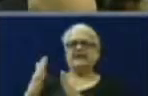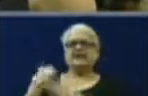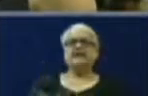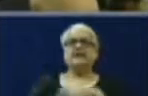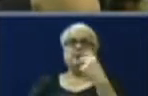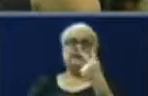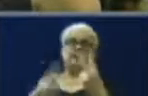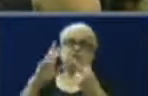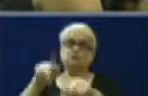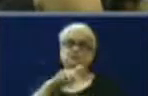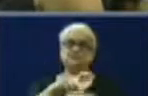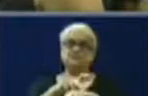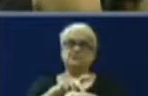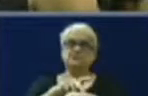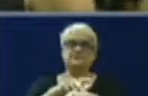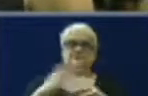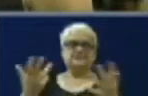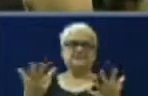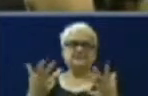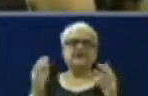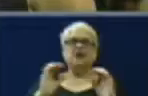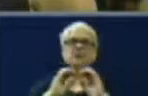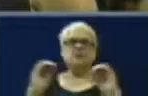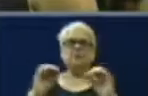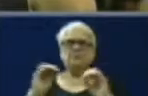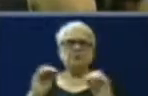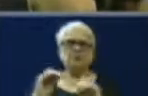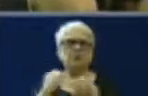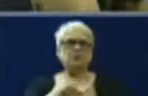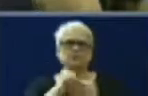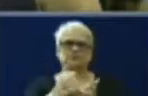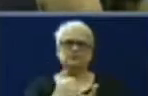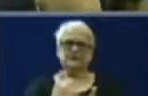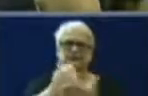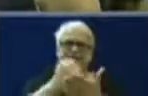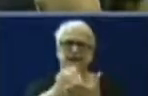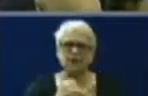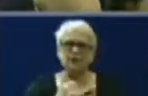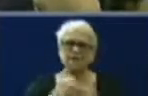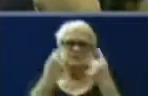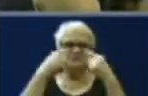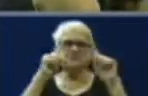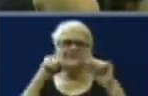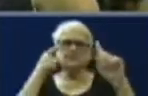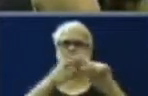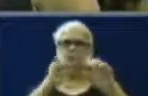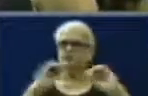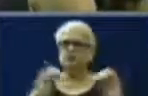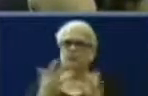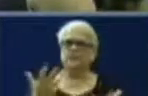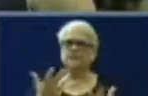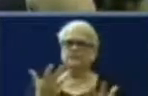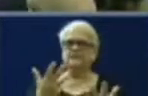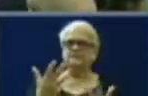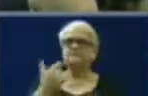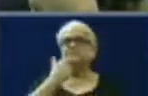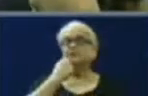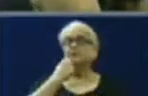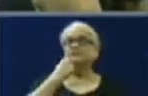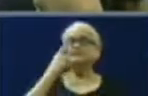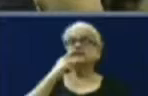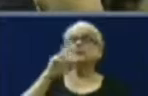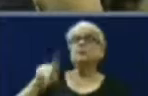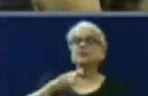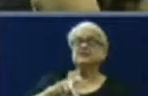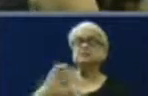with no ownership. There was no one on the ground assessing what would help us meet our goals. We came before the board and we said, wait, principal before plan, and you